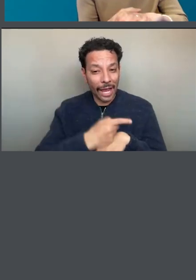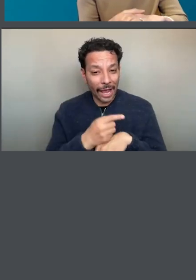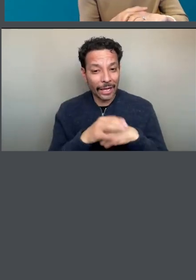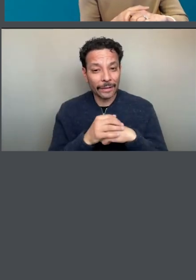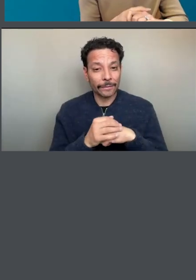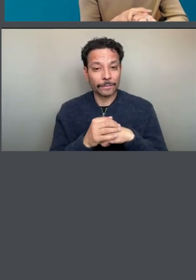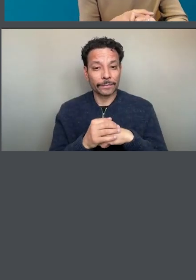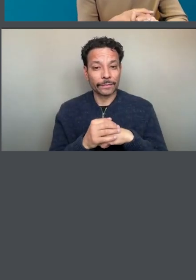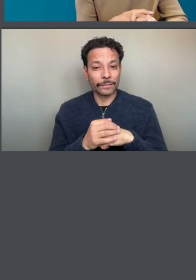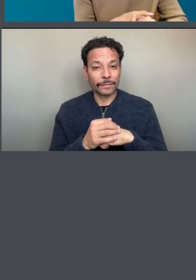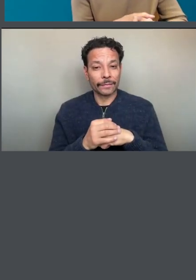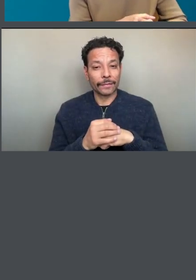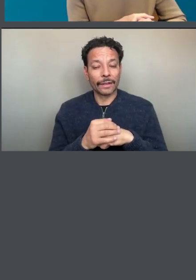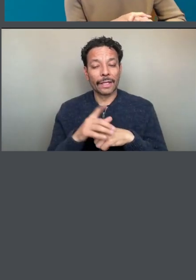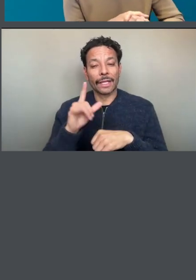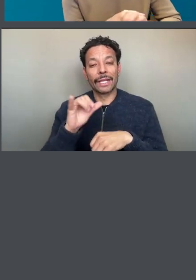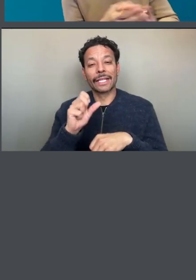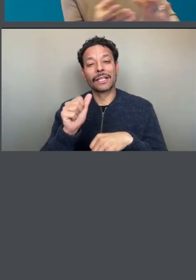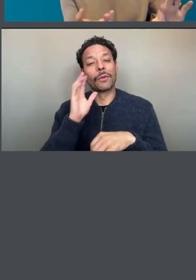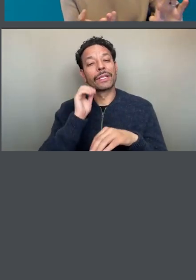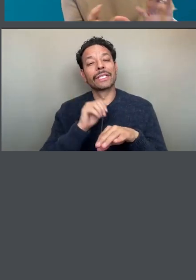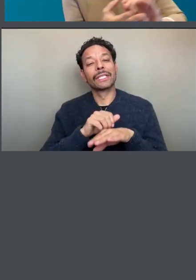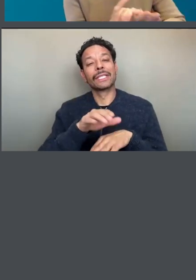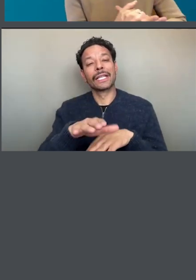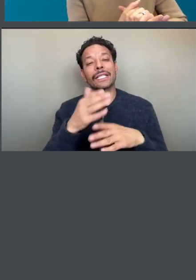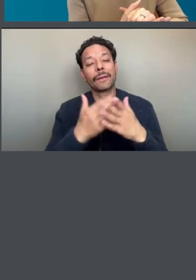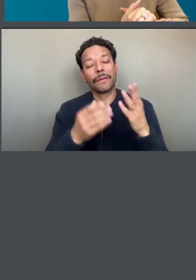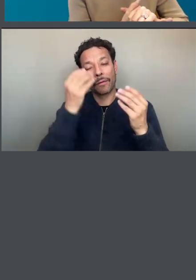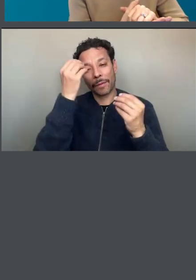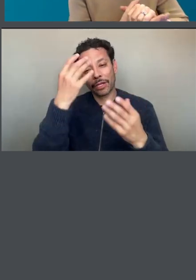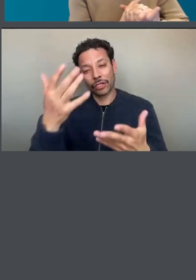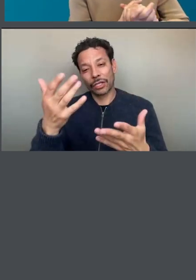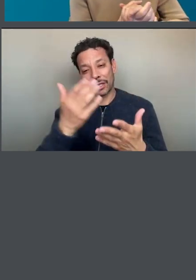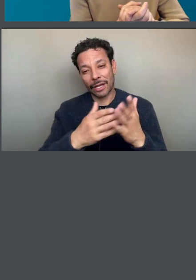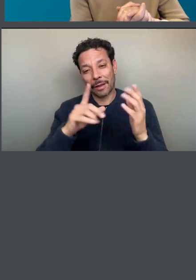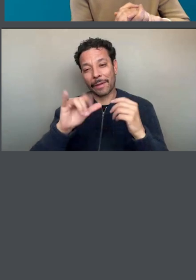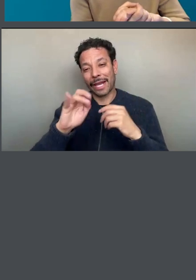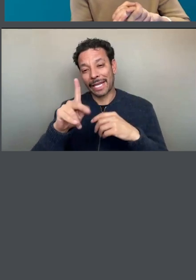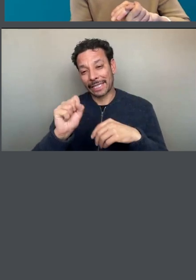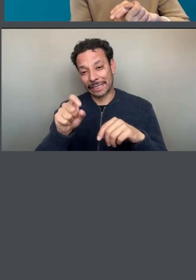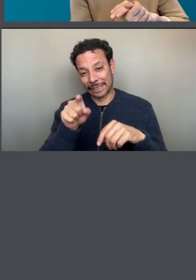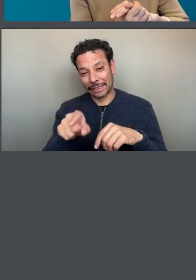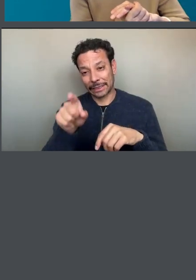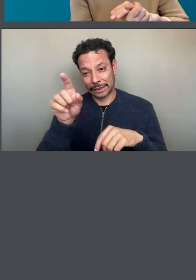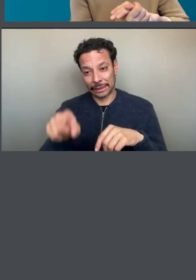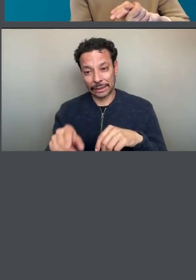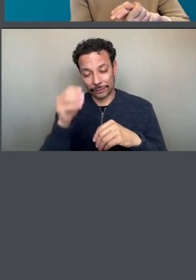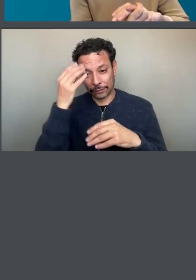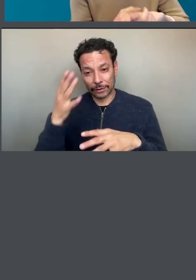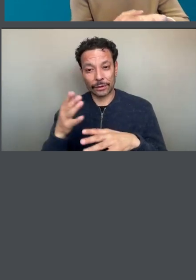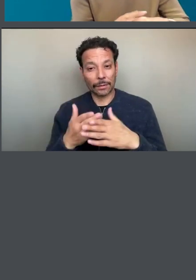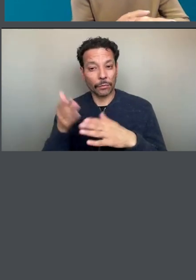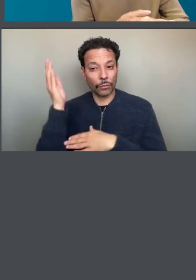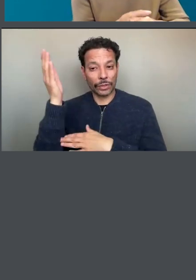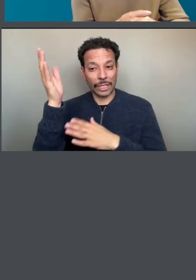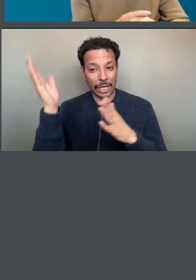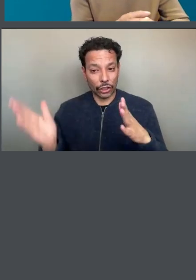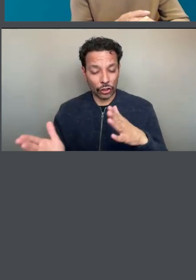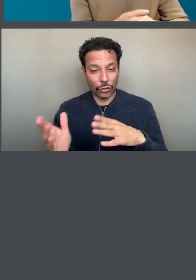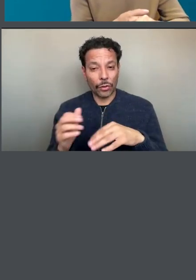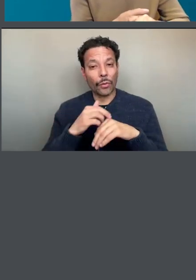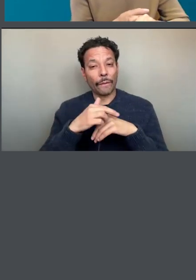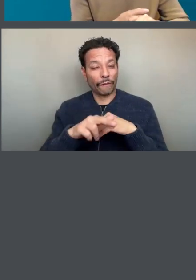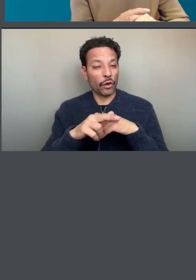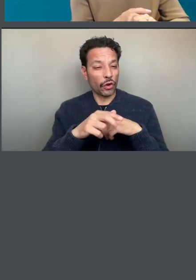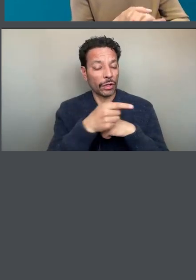and Lisa will be sending out some information, some of the links that the presenters were